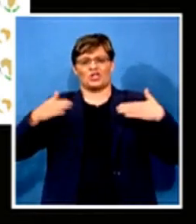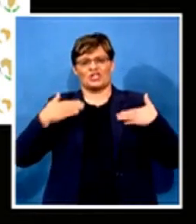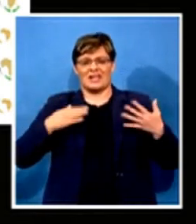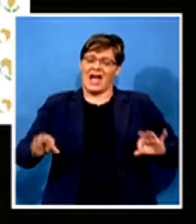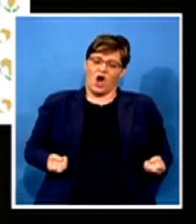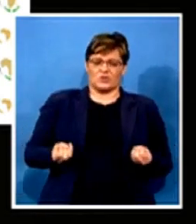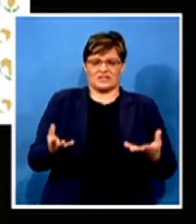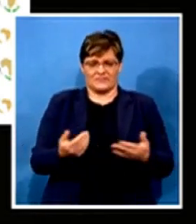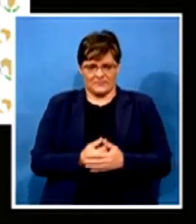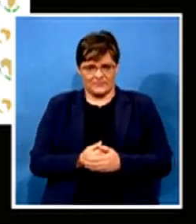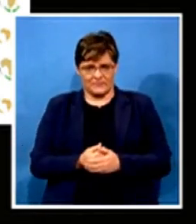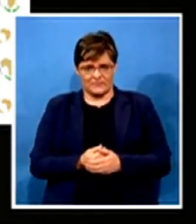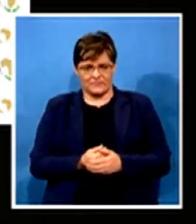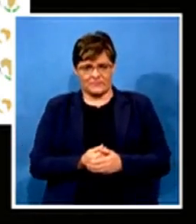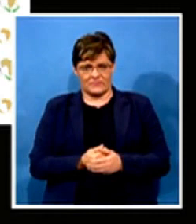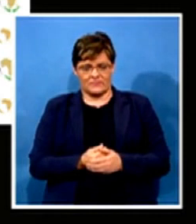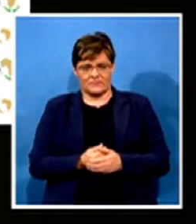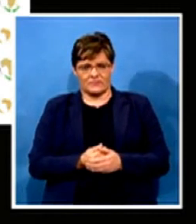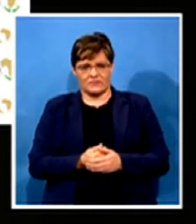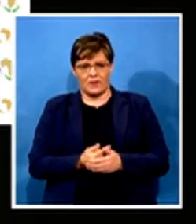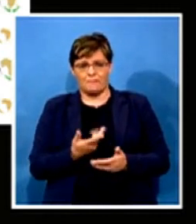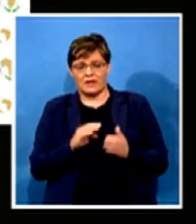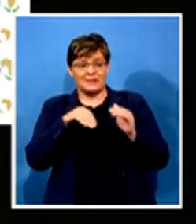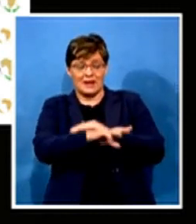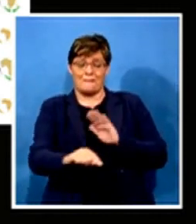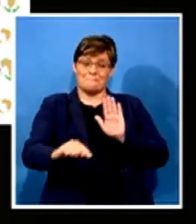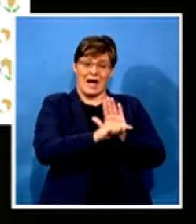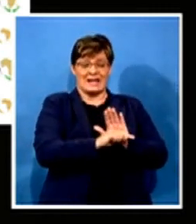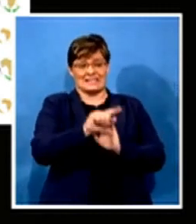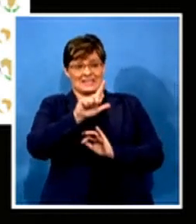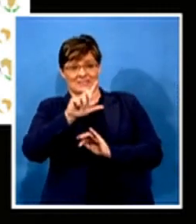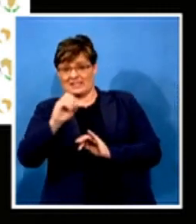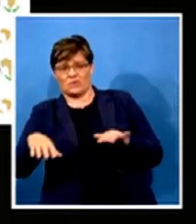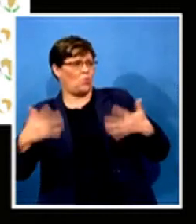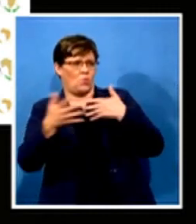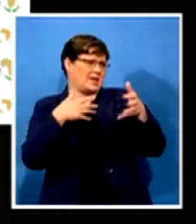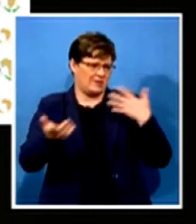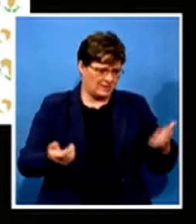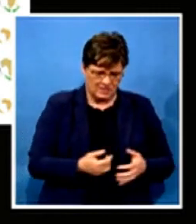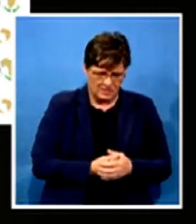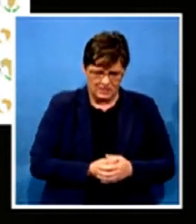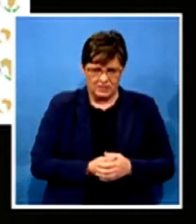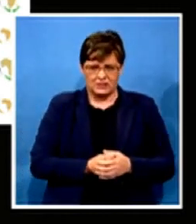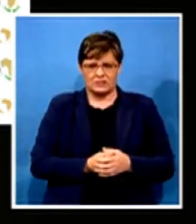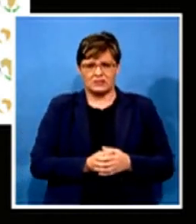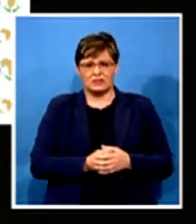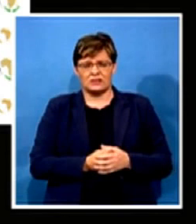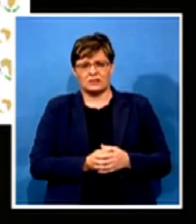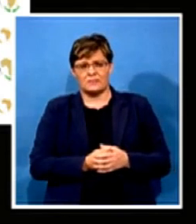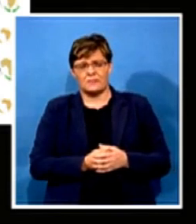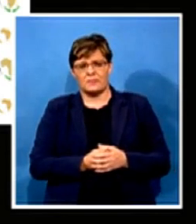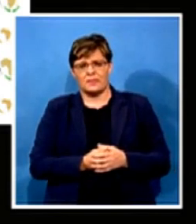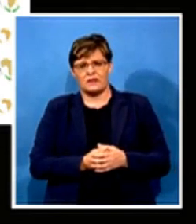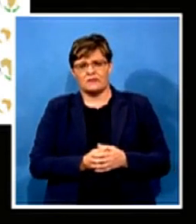to store it at minus whatever, 70 in the case of Pfizer and 20 in the case of Moderna. It seems